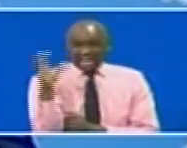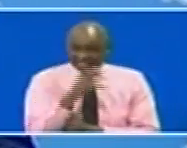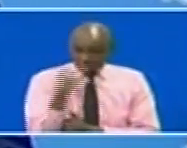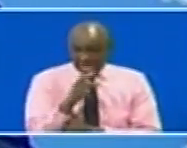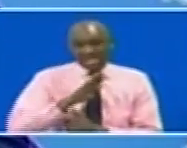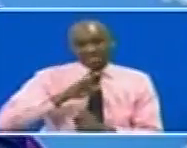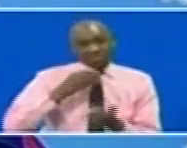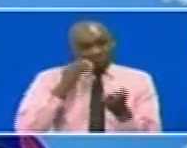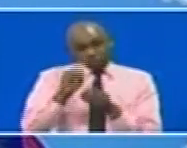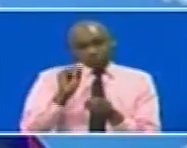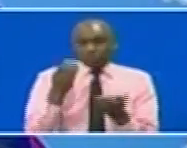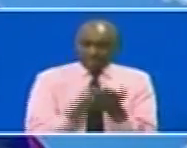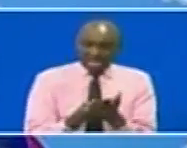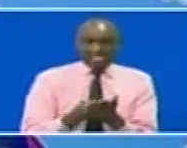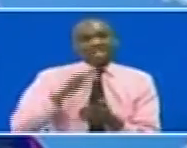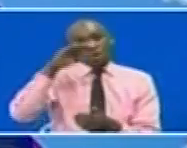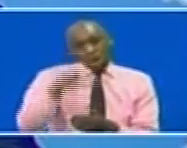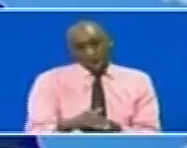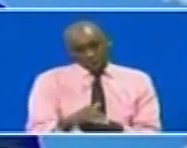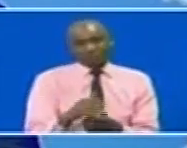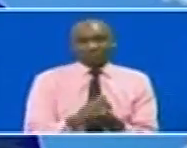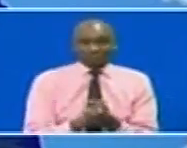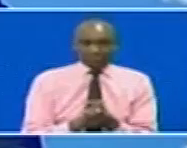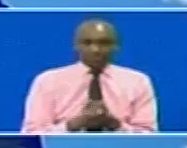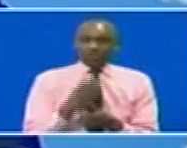by 2% from 443 billion to